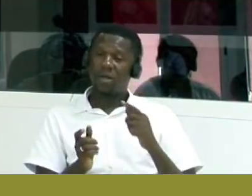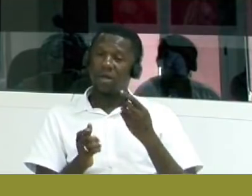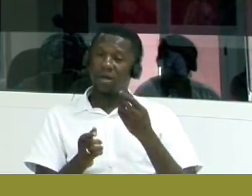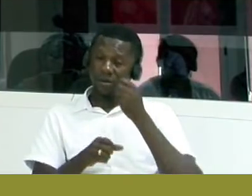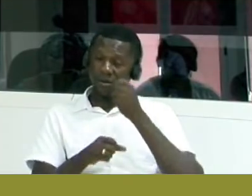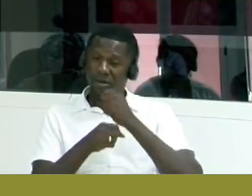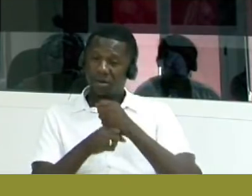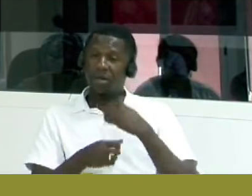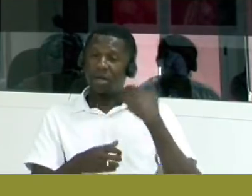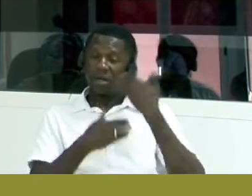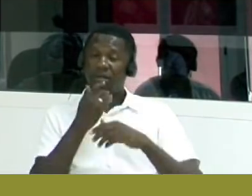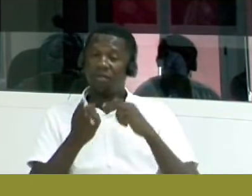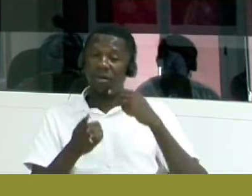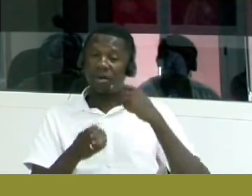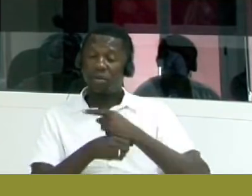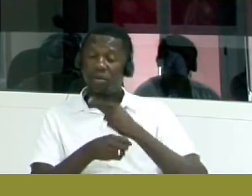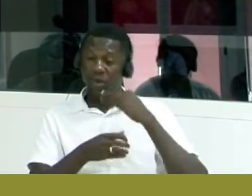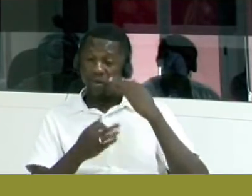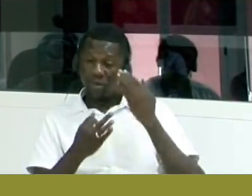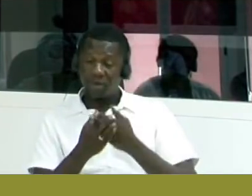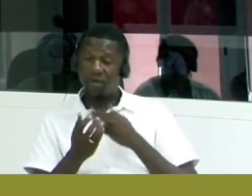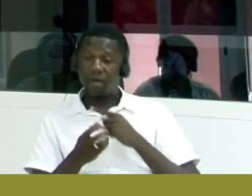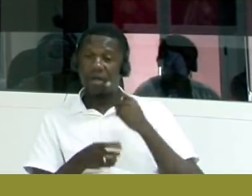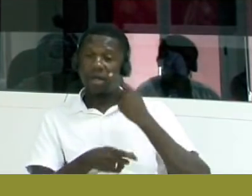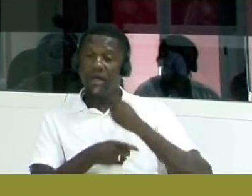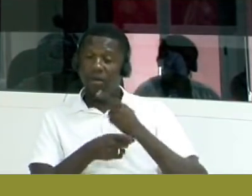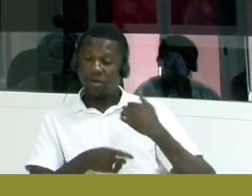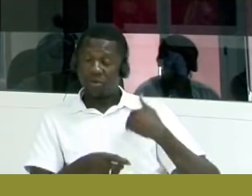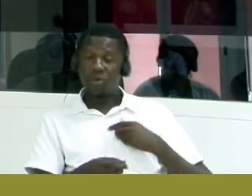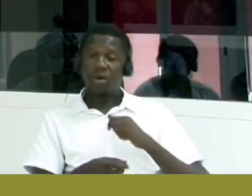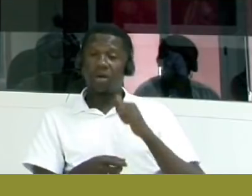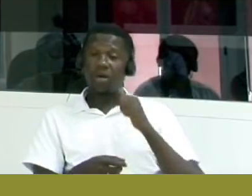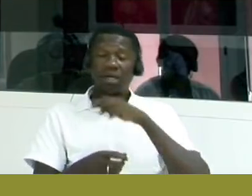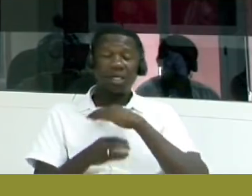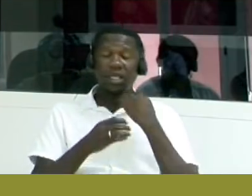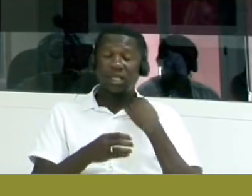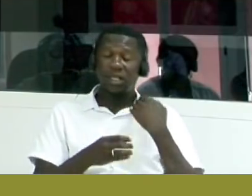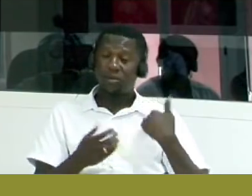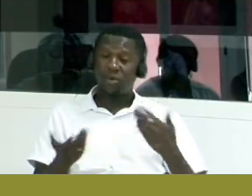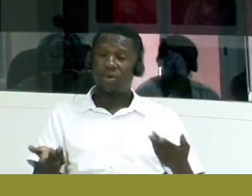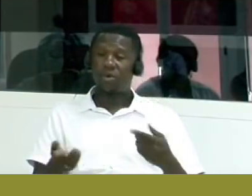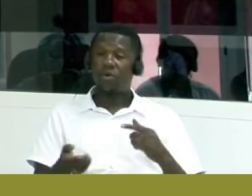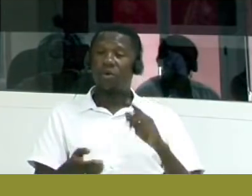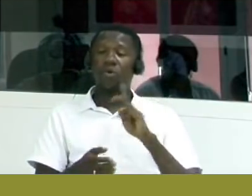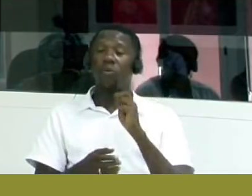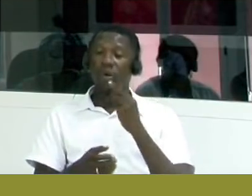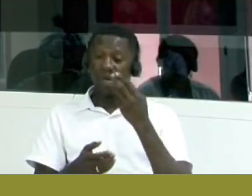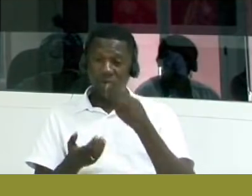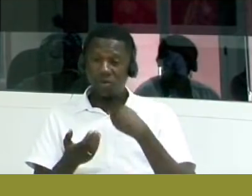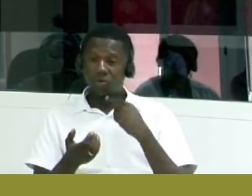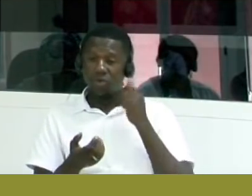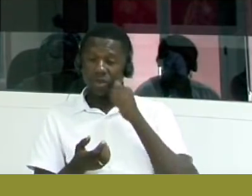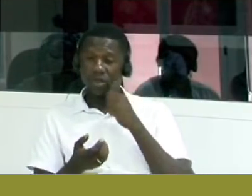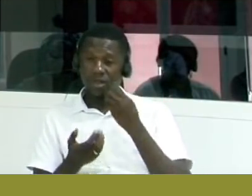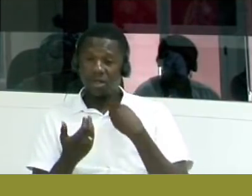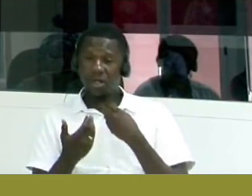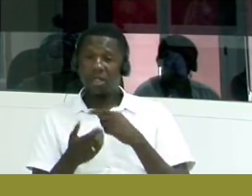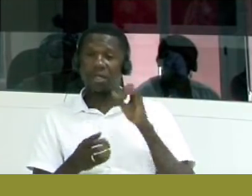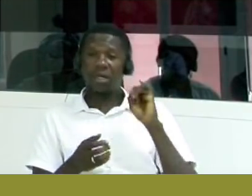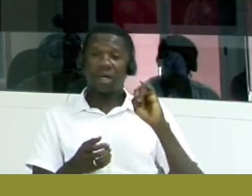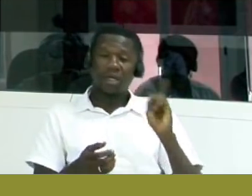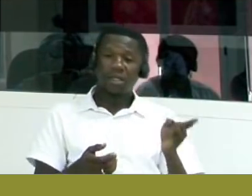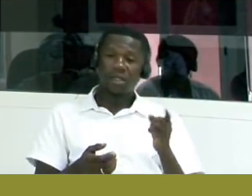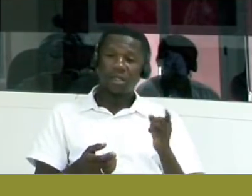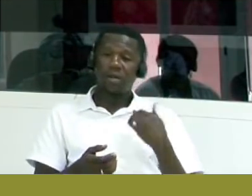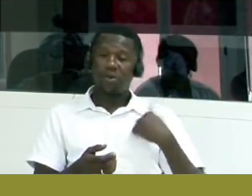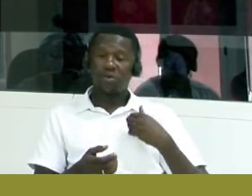the ones doing these killings, until I heard it from this TRRC. You know what they used to tell us as the IG? That people used to come from Casamas in black